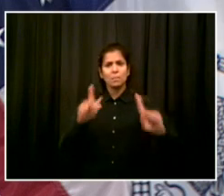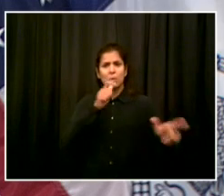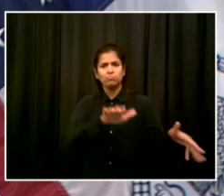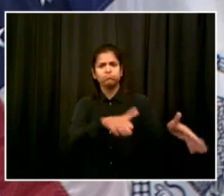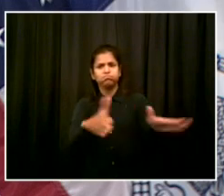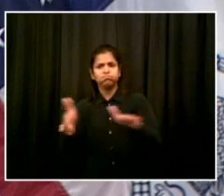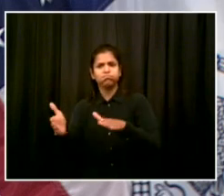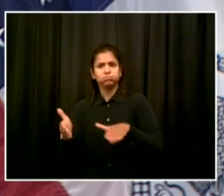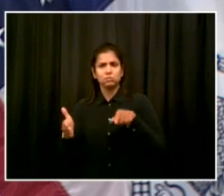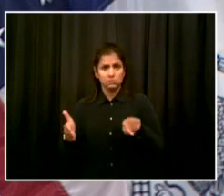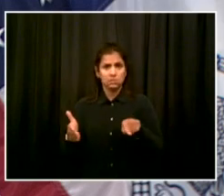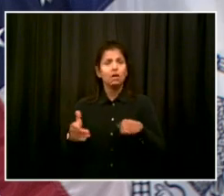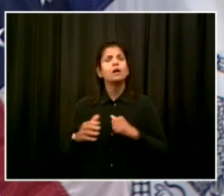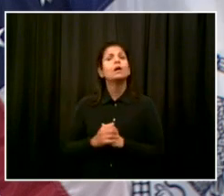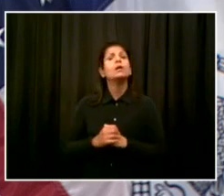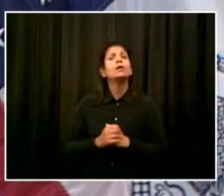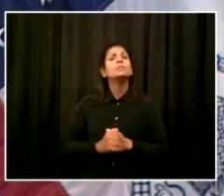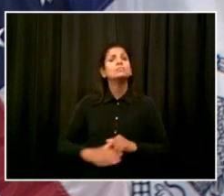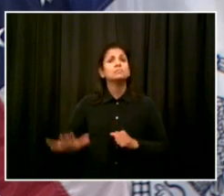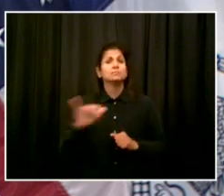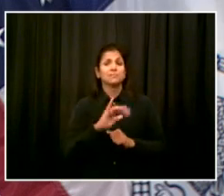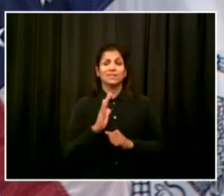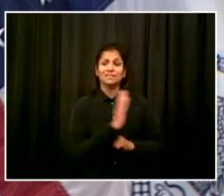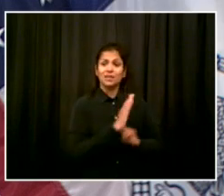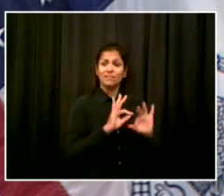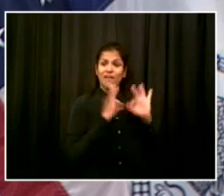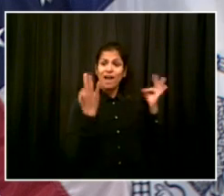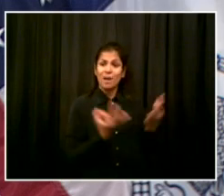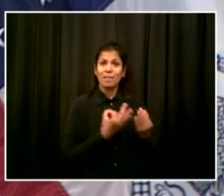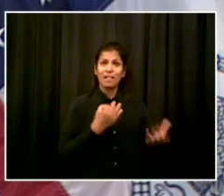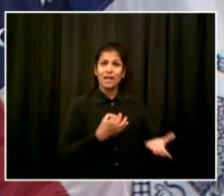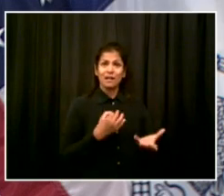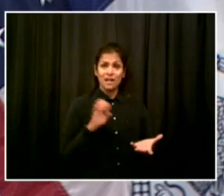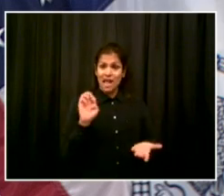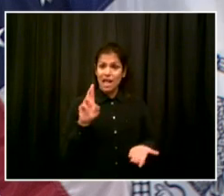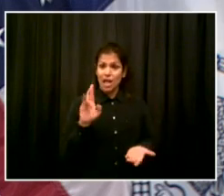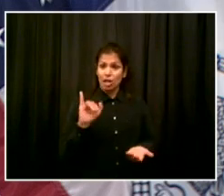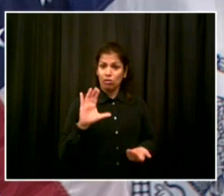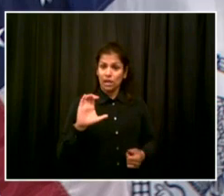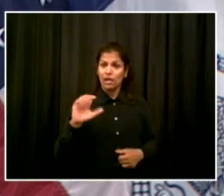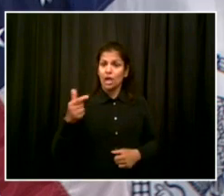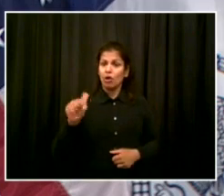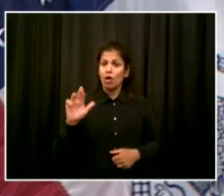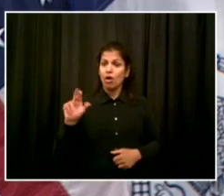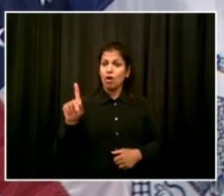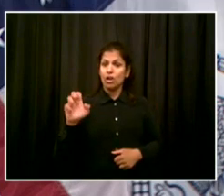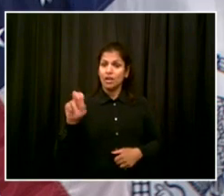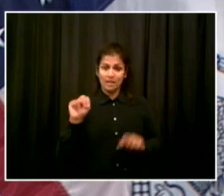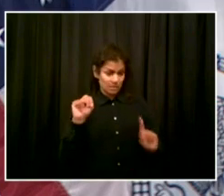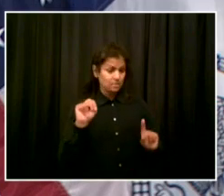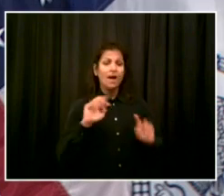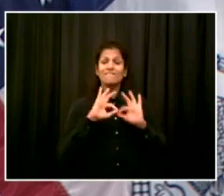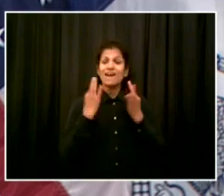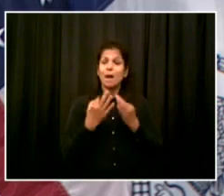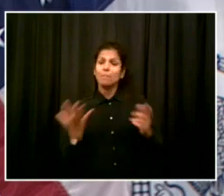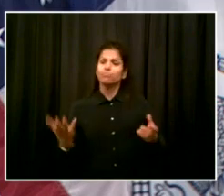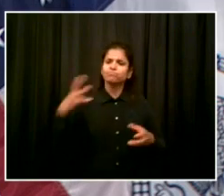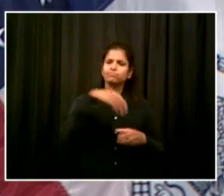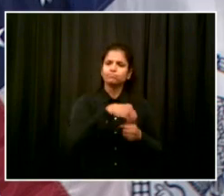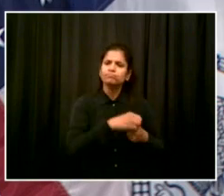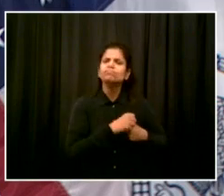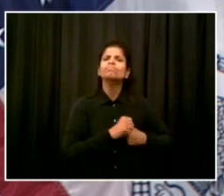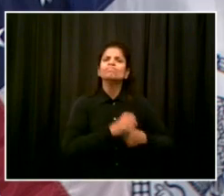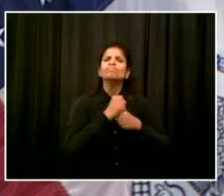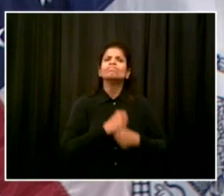changes and reforms that will make us a better city and will bring police and community together in common cause. And the last thing I want to say is that later